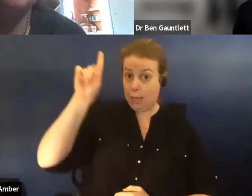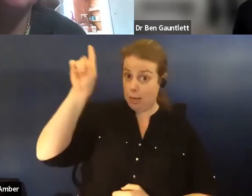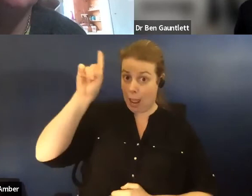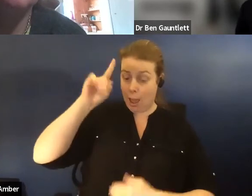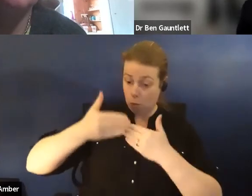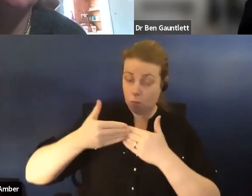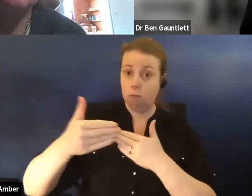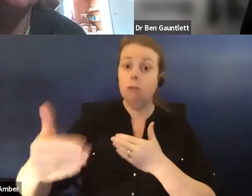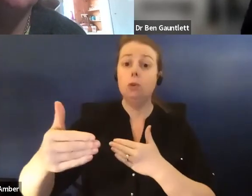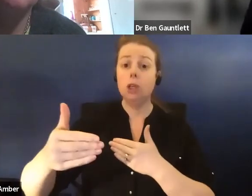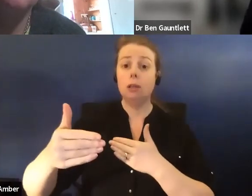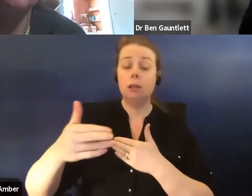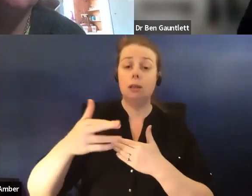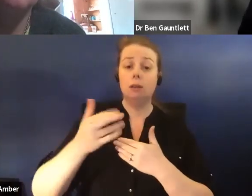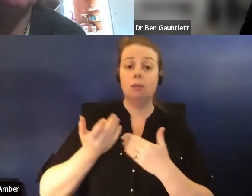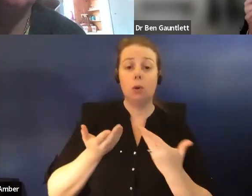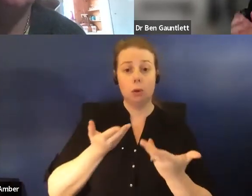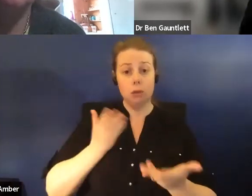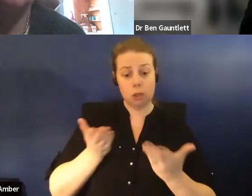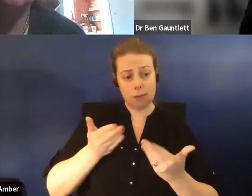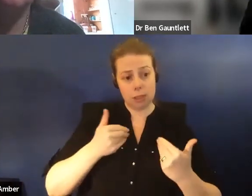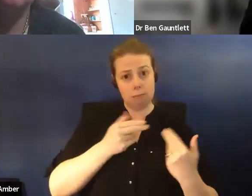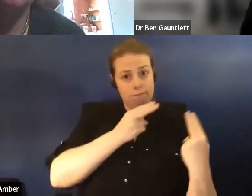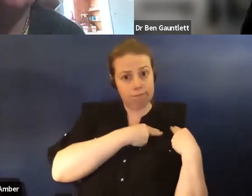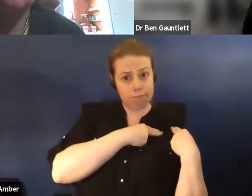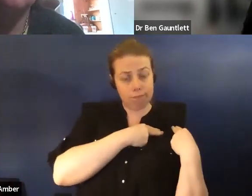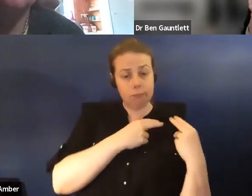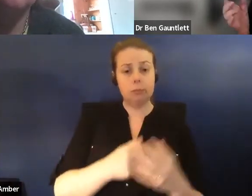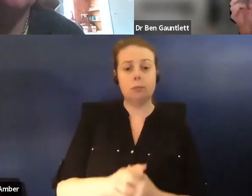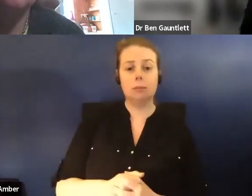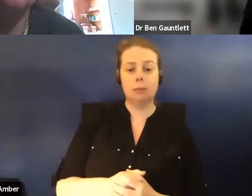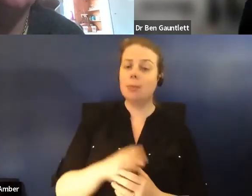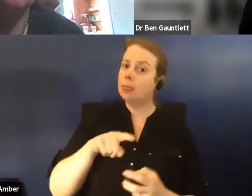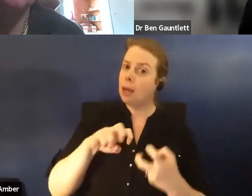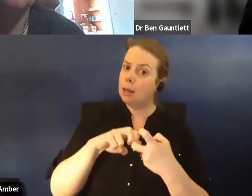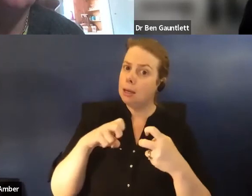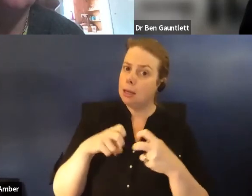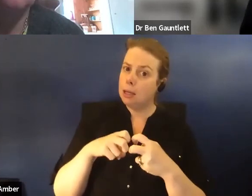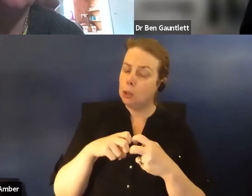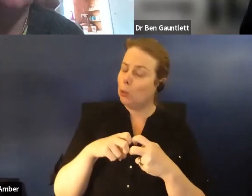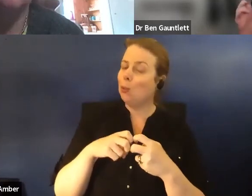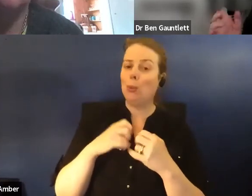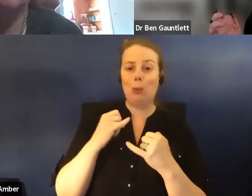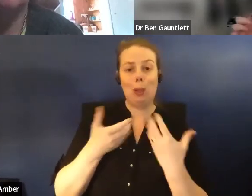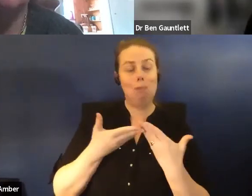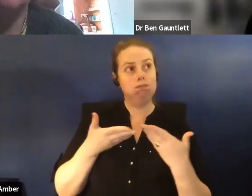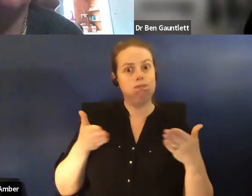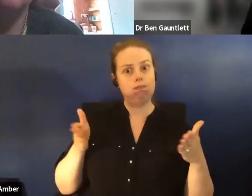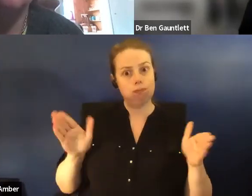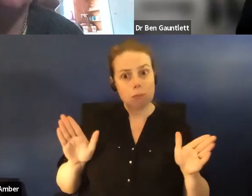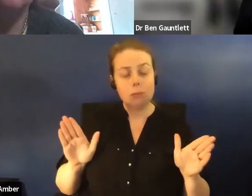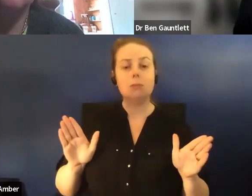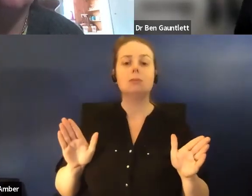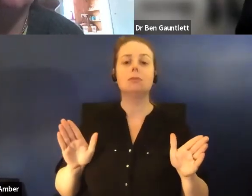service obligations. And I think in relation to that issue, that probably brings up a broader issue for disability policy more